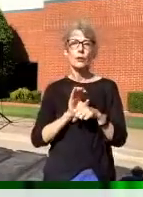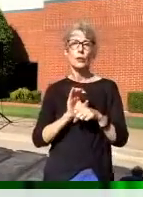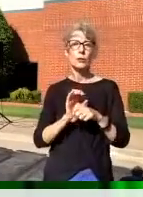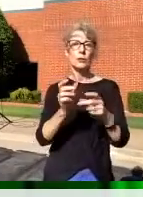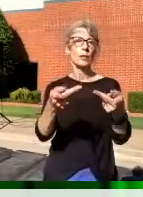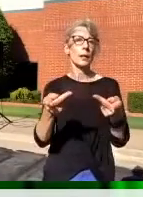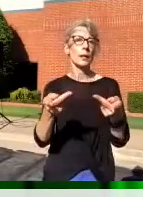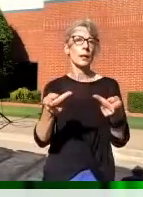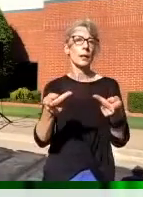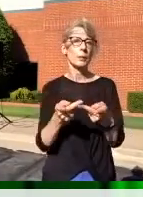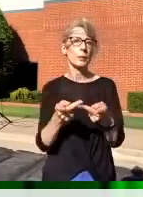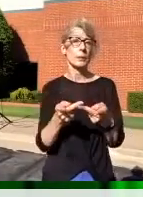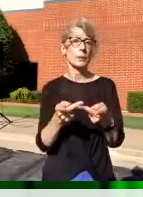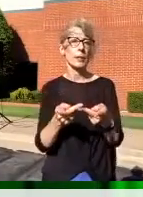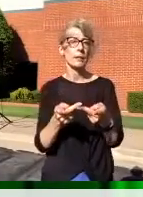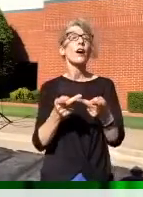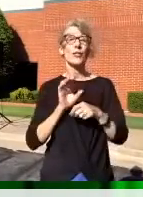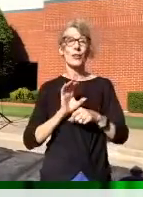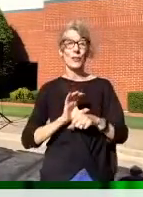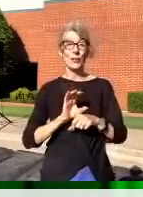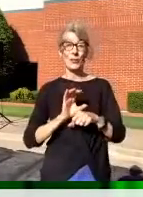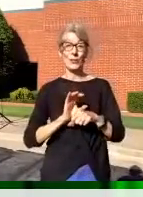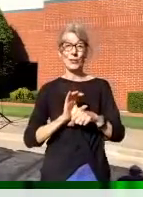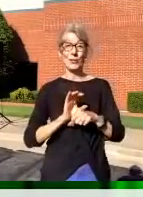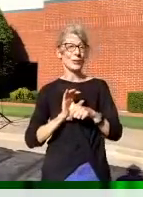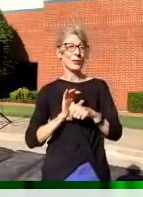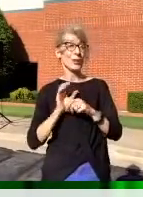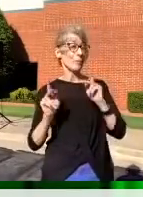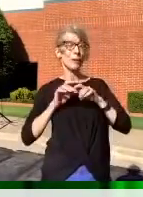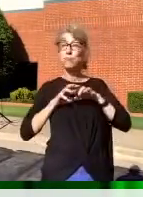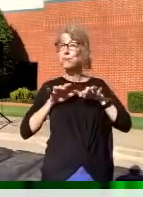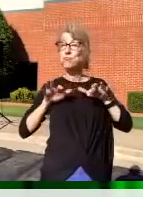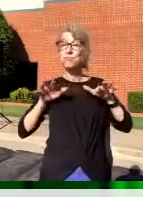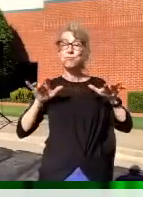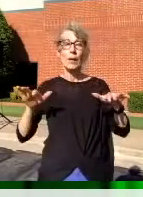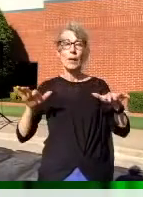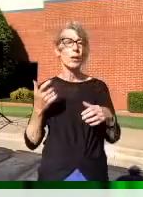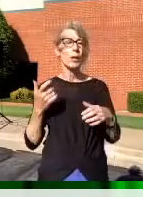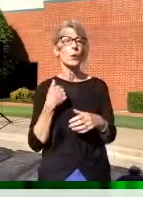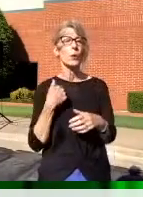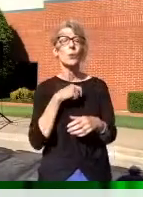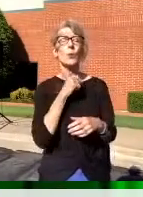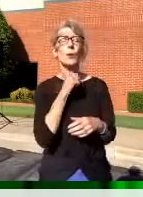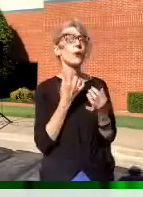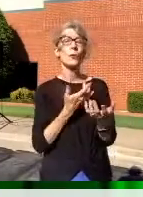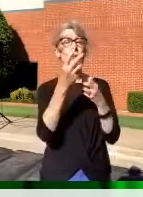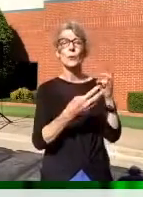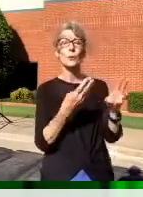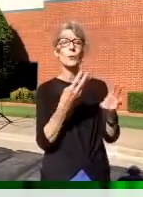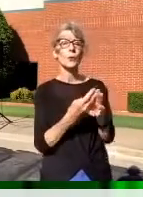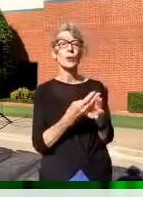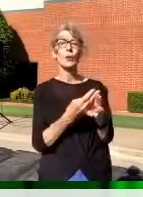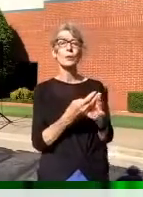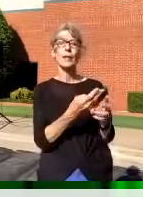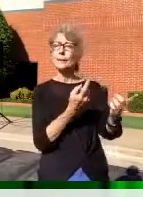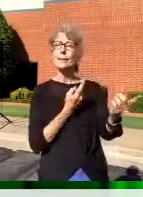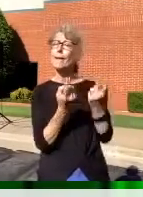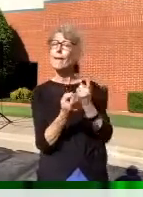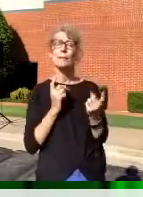is a movement. We don't just assemble and hope that the world comes to us. We are called to go to the world. Jesus says,